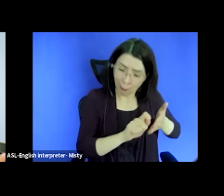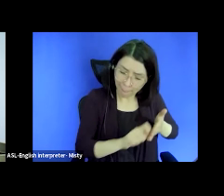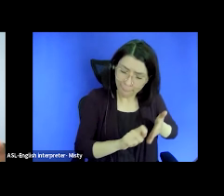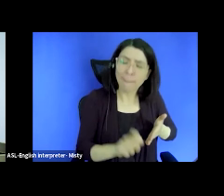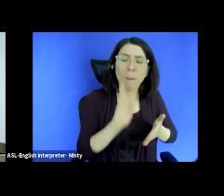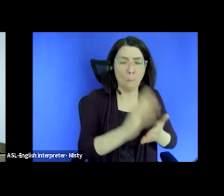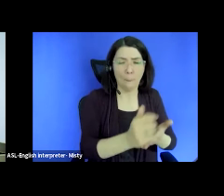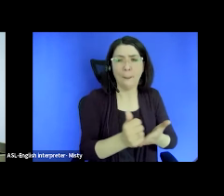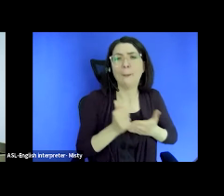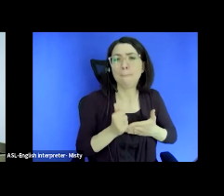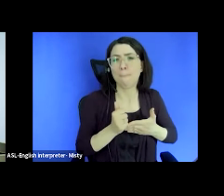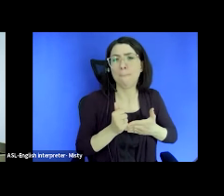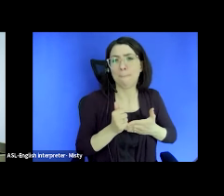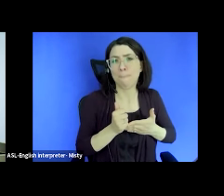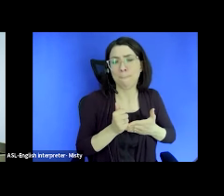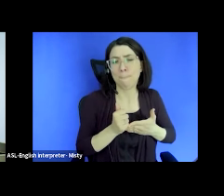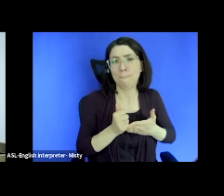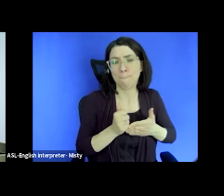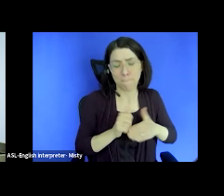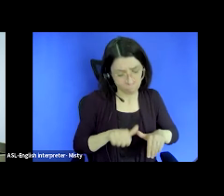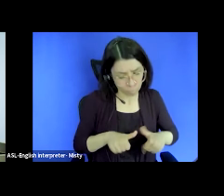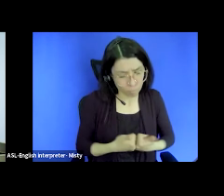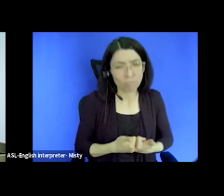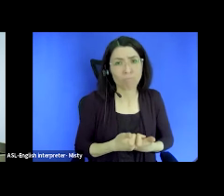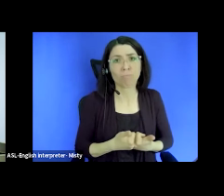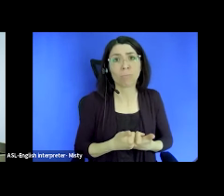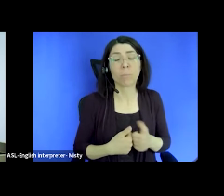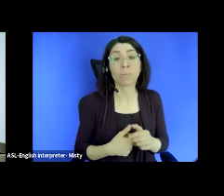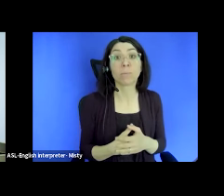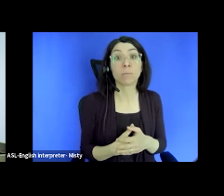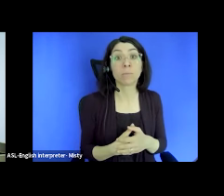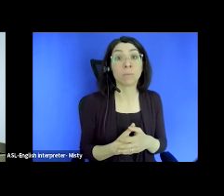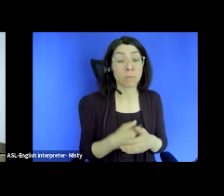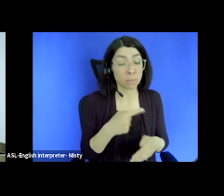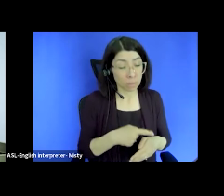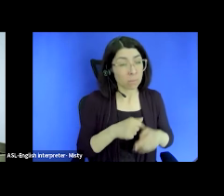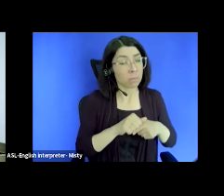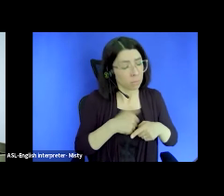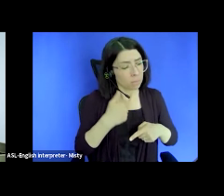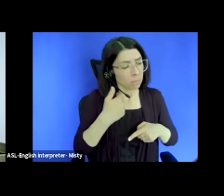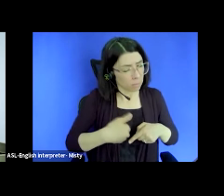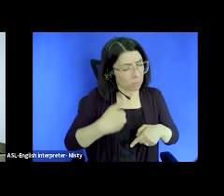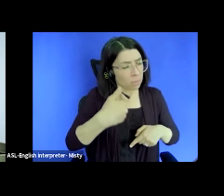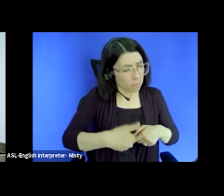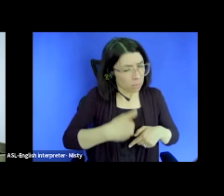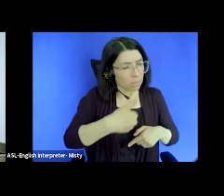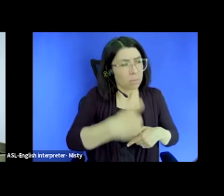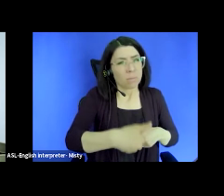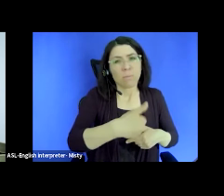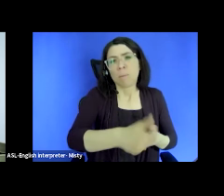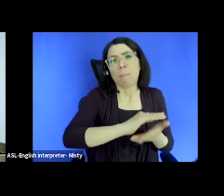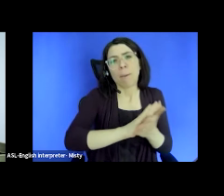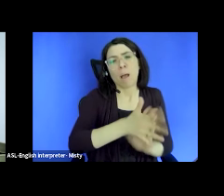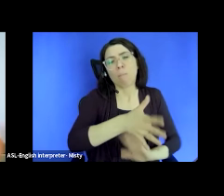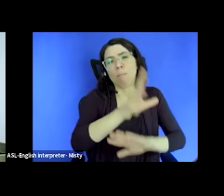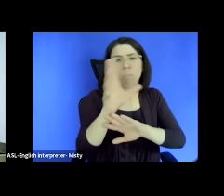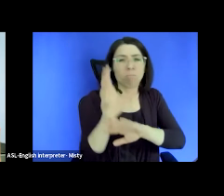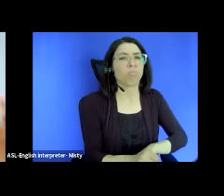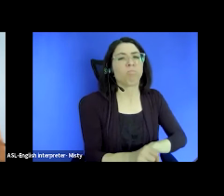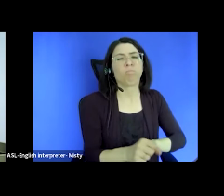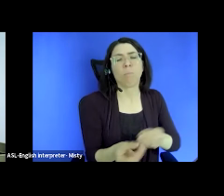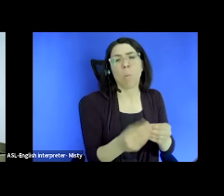again, that's the idea around the more we do thought diaries, the easier it becomes. And sometimes we don't necessarily even need to write it down.